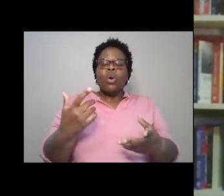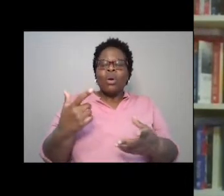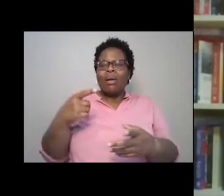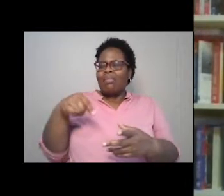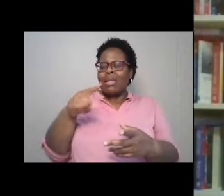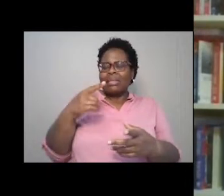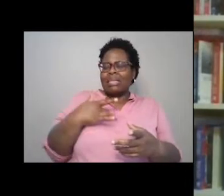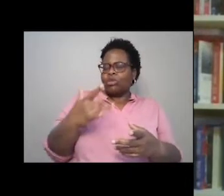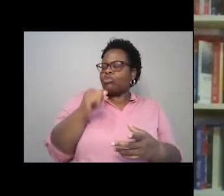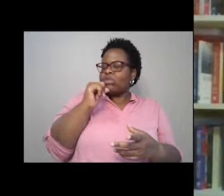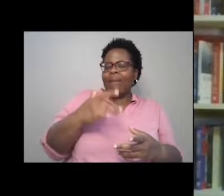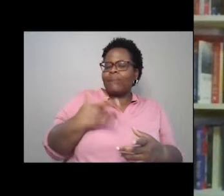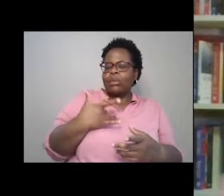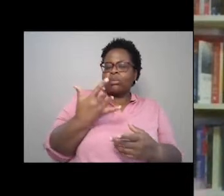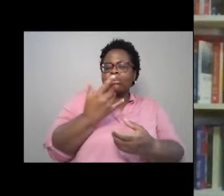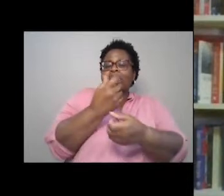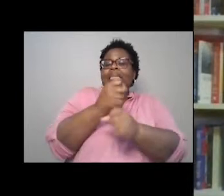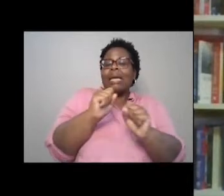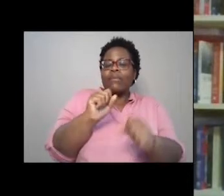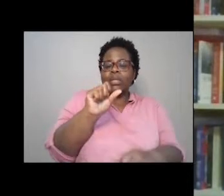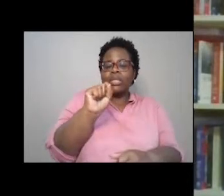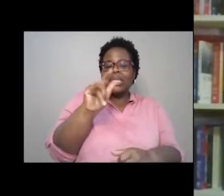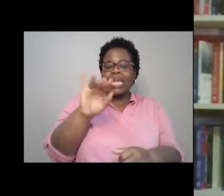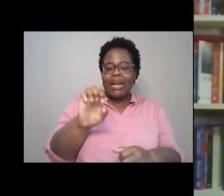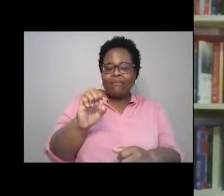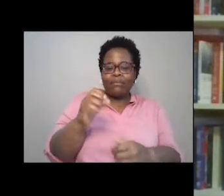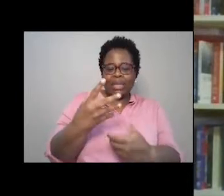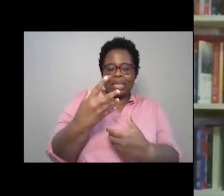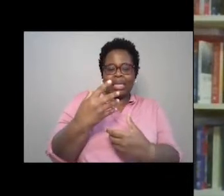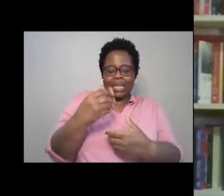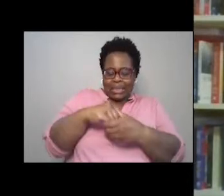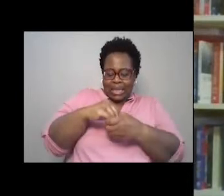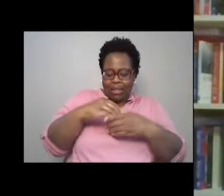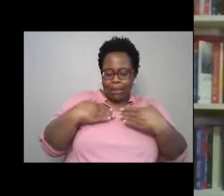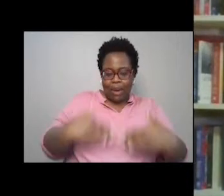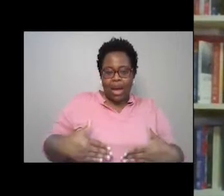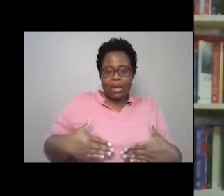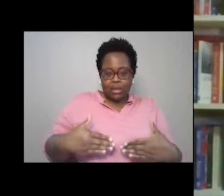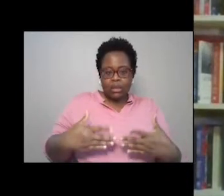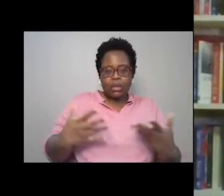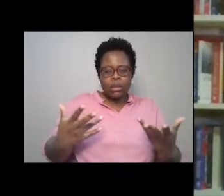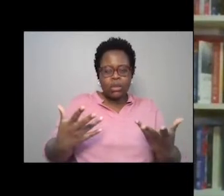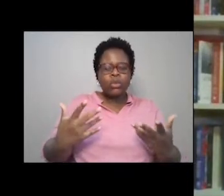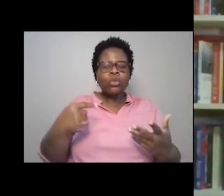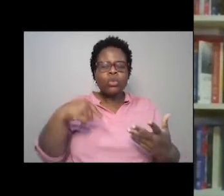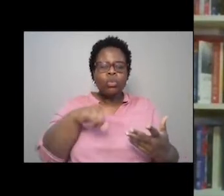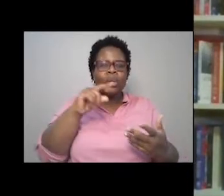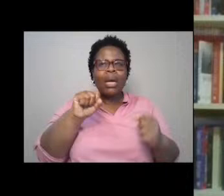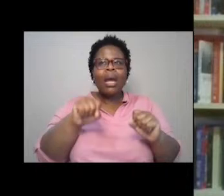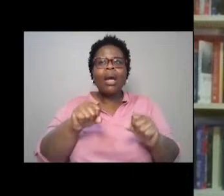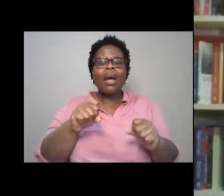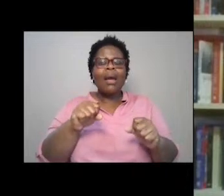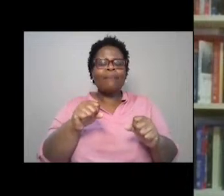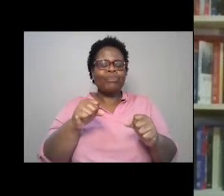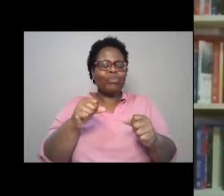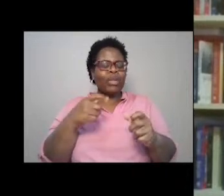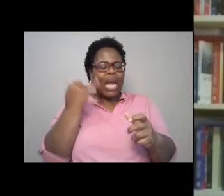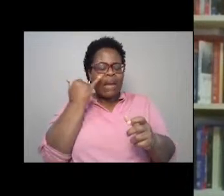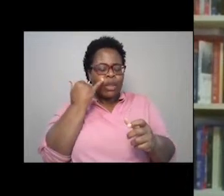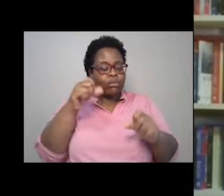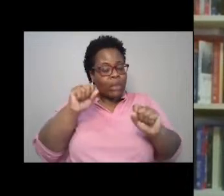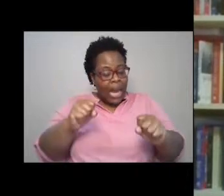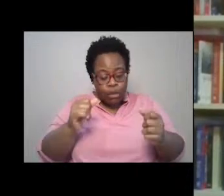so by finding somatic experiencing practitioners of a wide variety of types, we can learn to